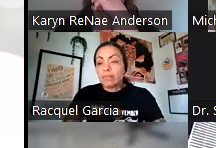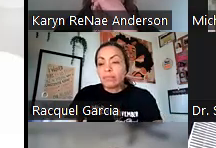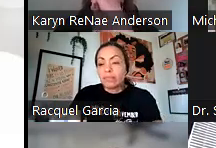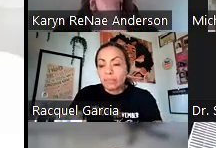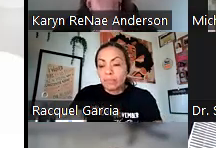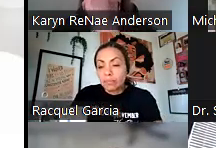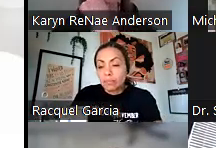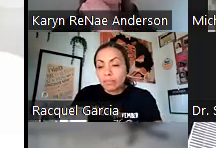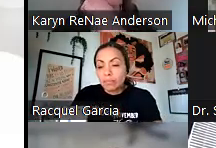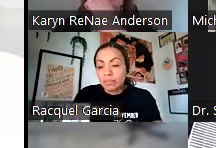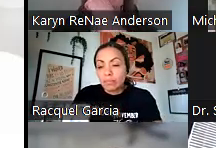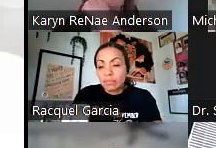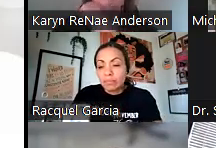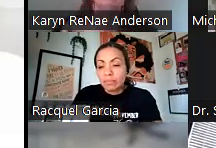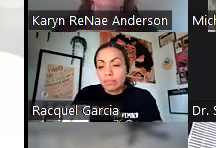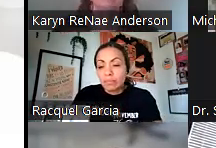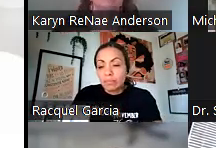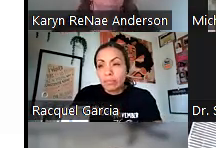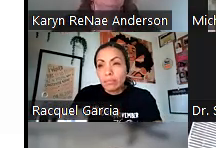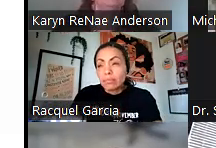unique to our BHAAC members.